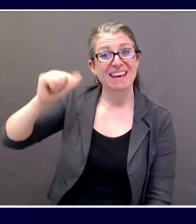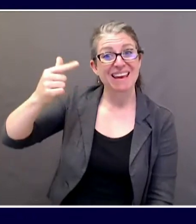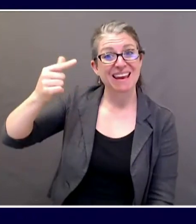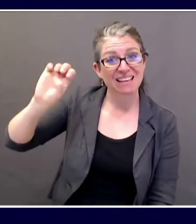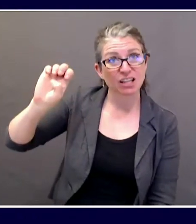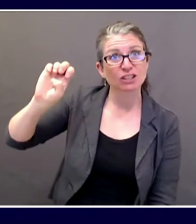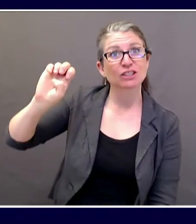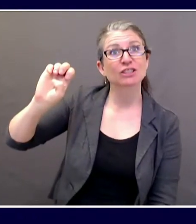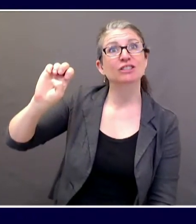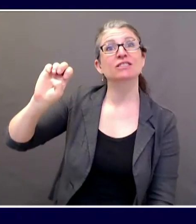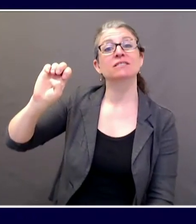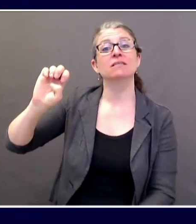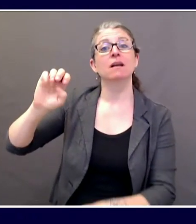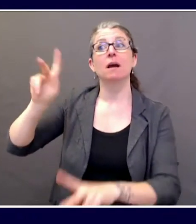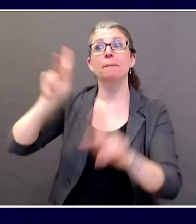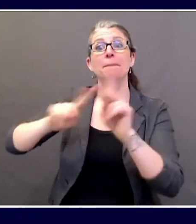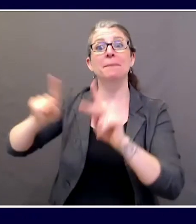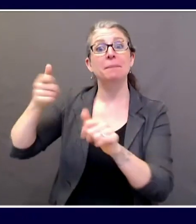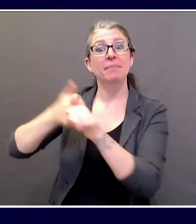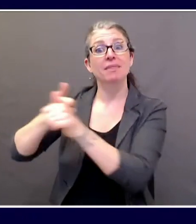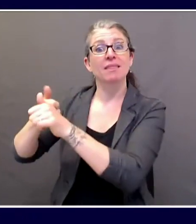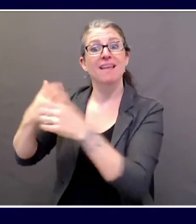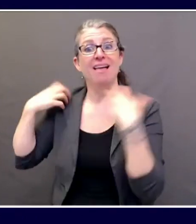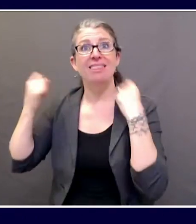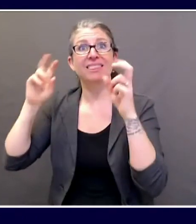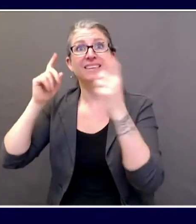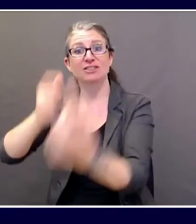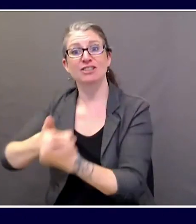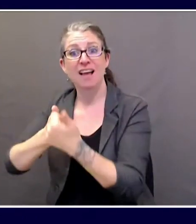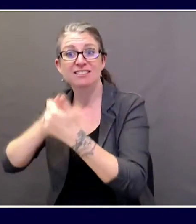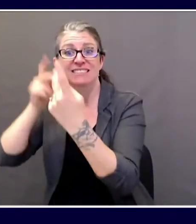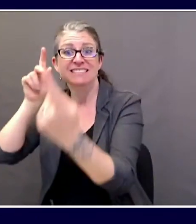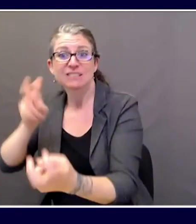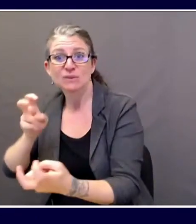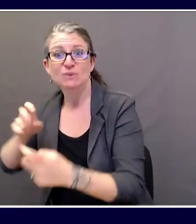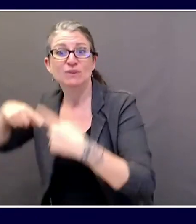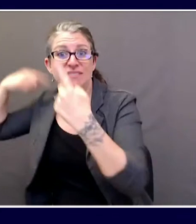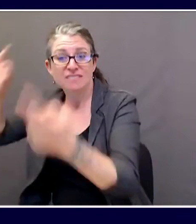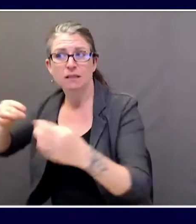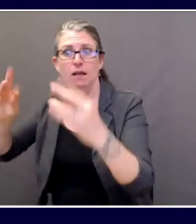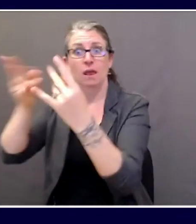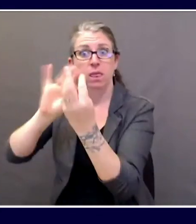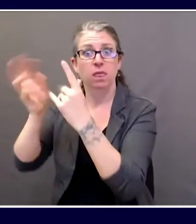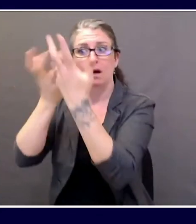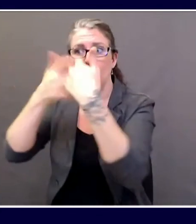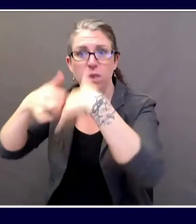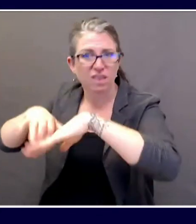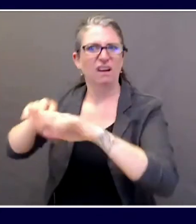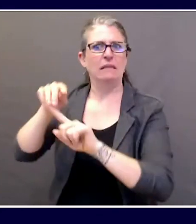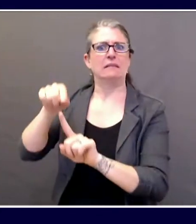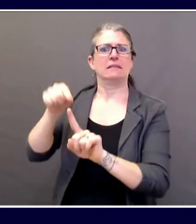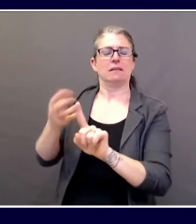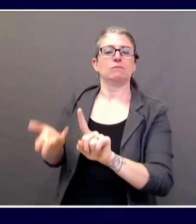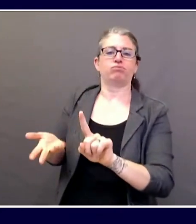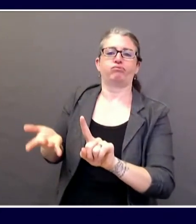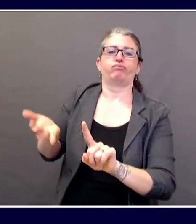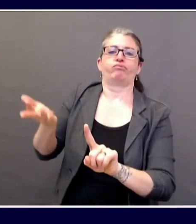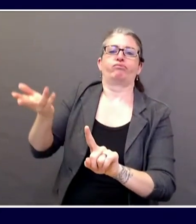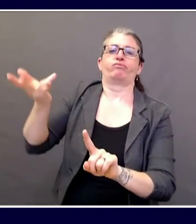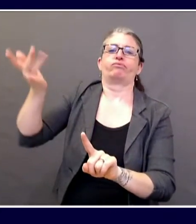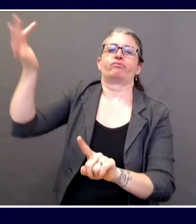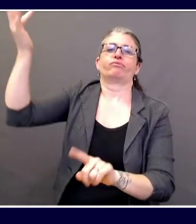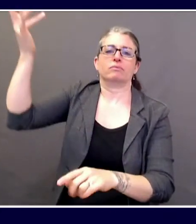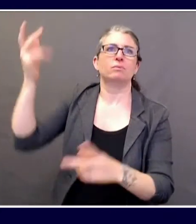time to go get it. The bottom line there is that the vaccine prevents death. It's not associated with it.